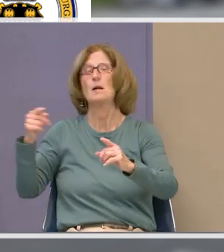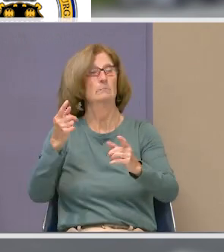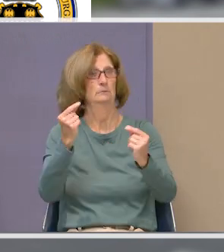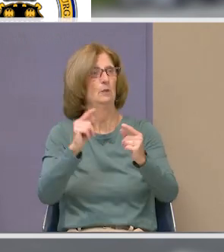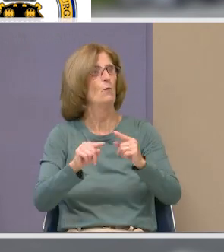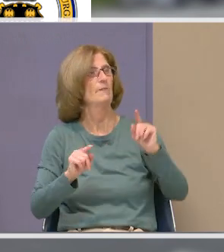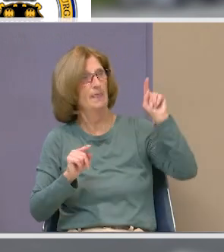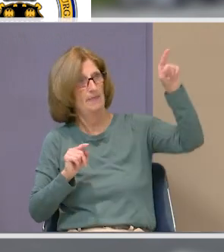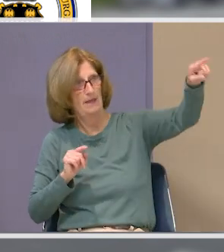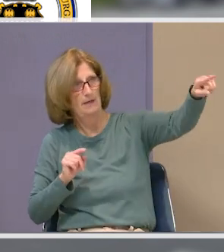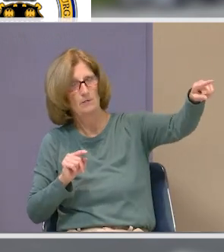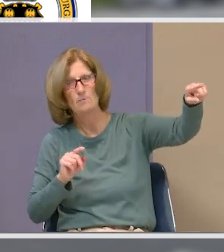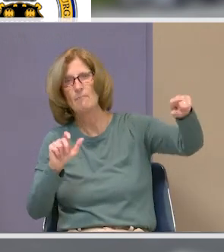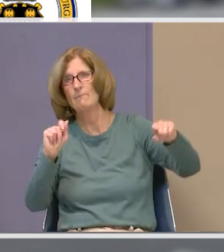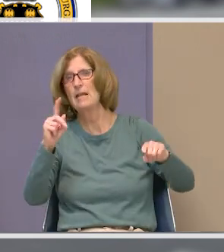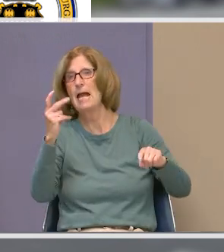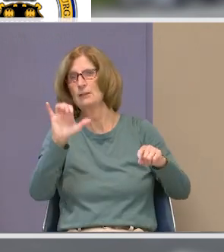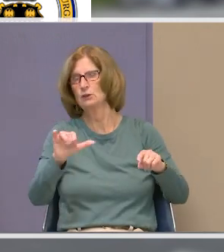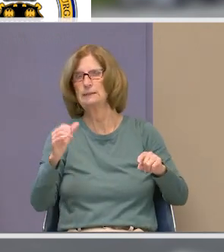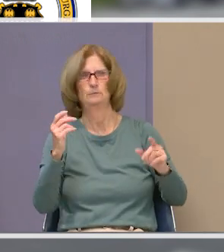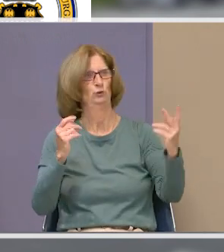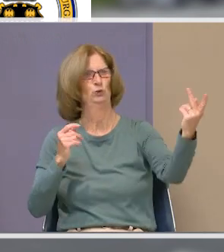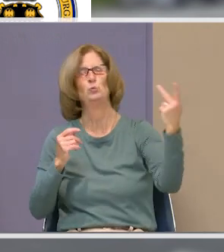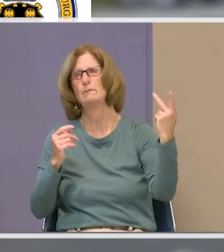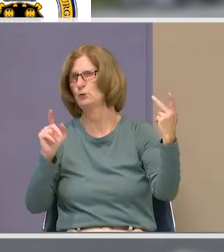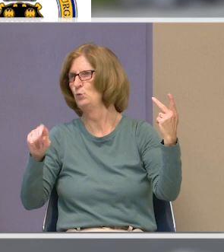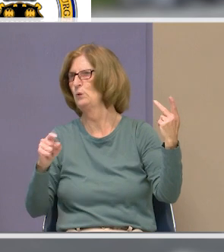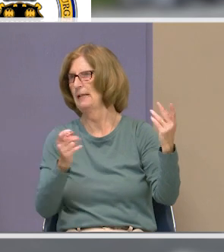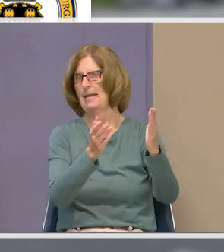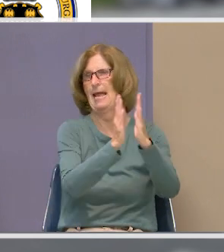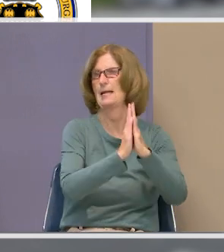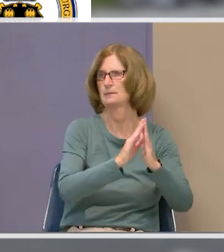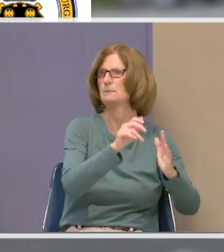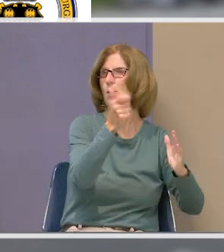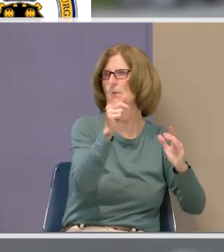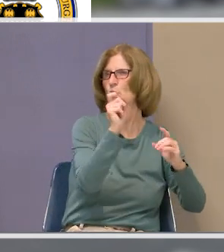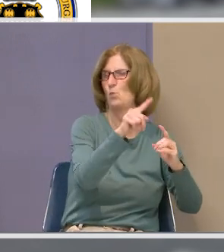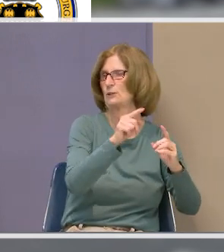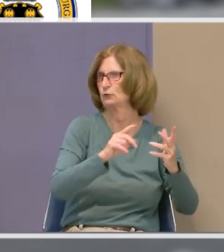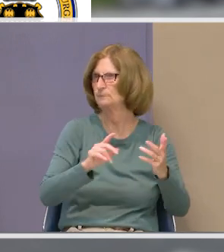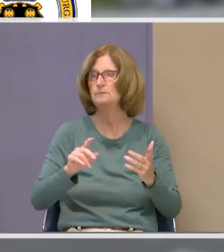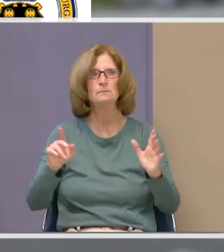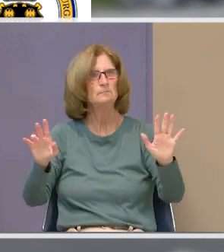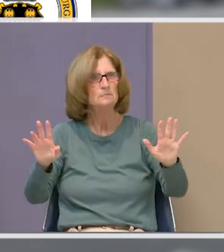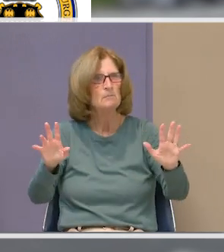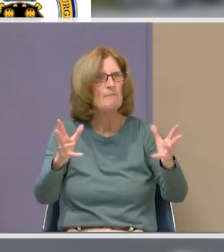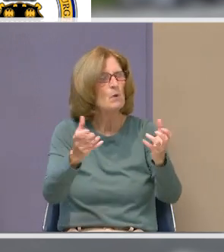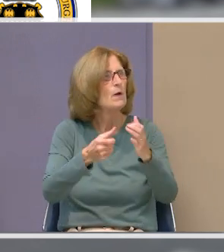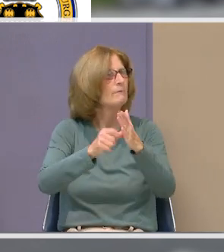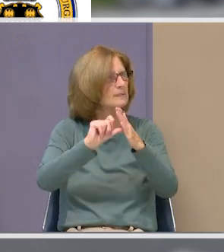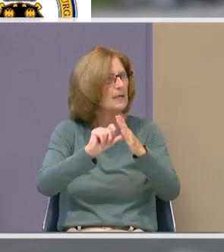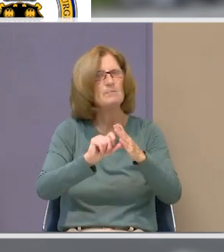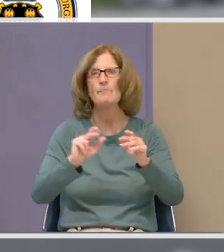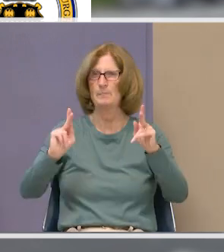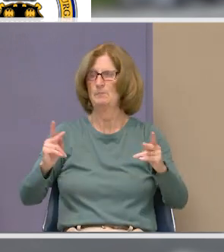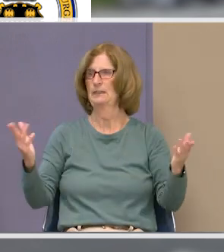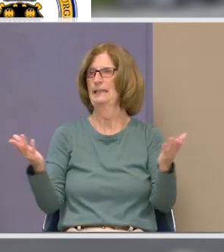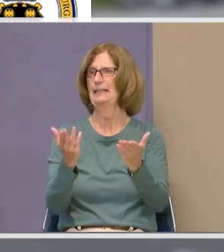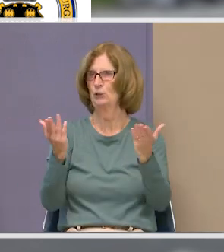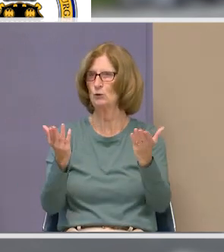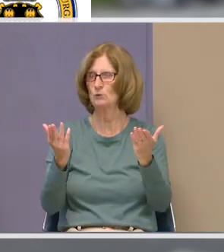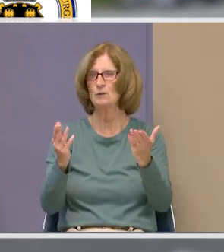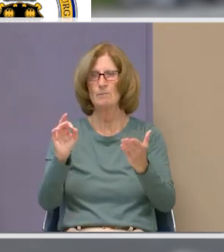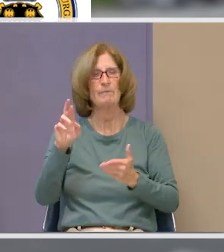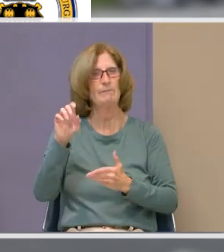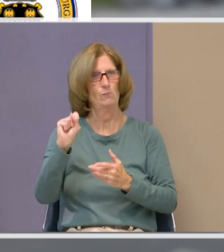with my colleague Ashley to take questions about that. And I just want to reiterate, the focus of this meeting is the Forbes and